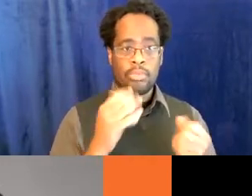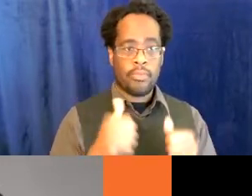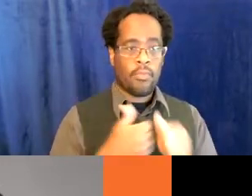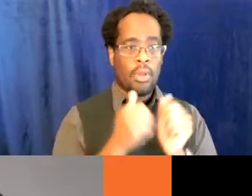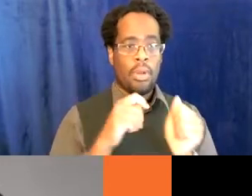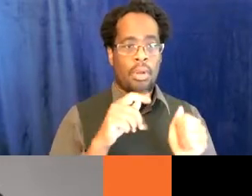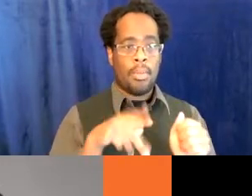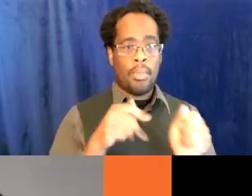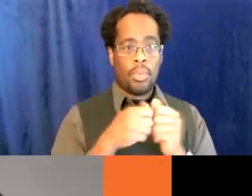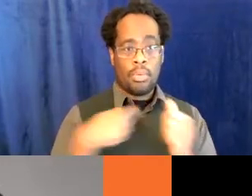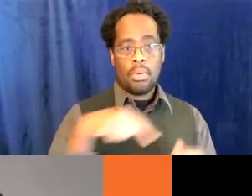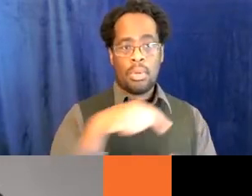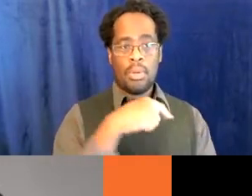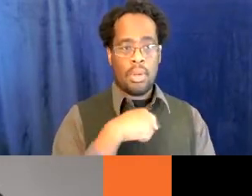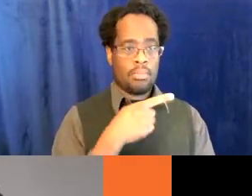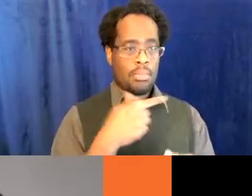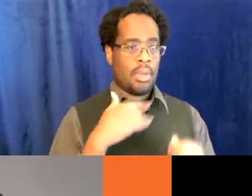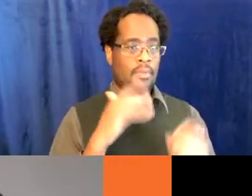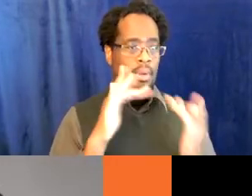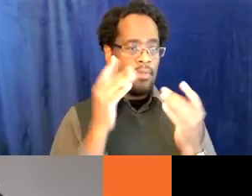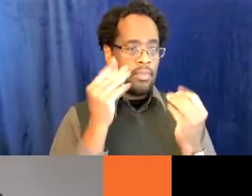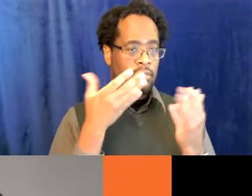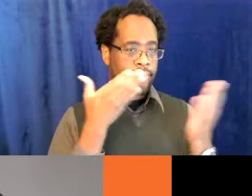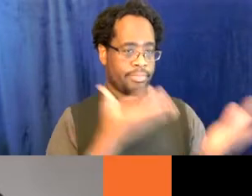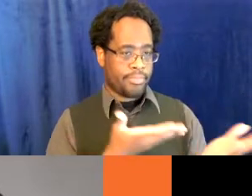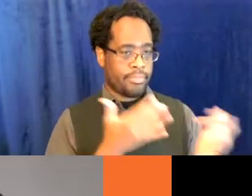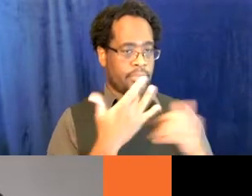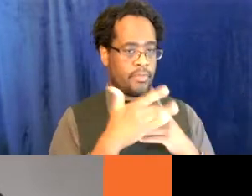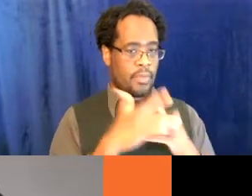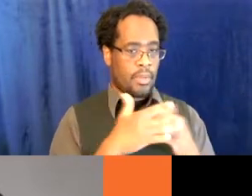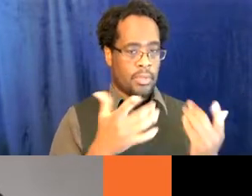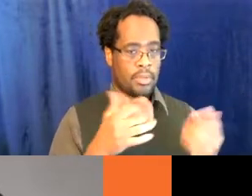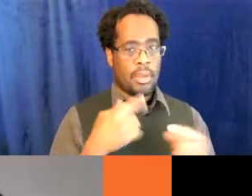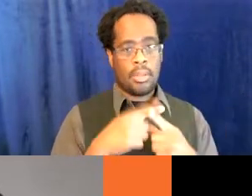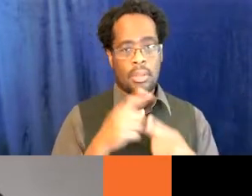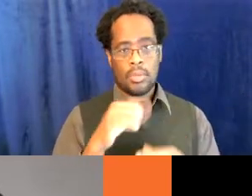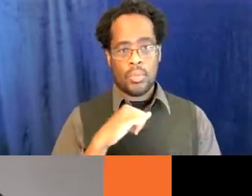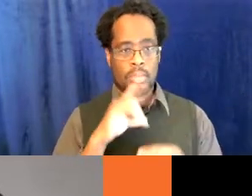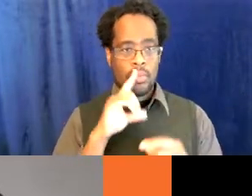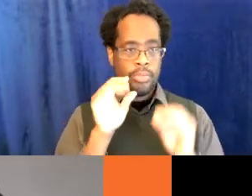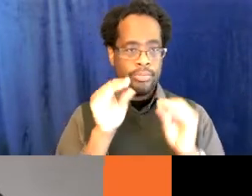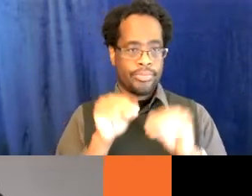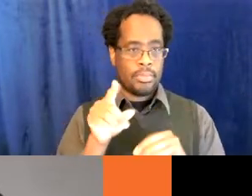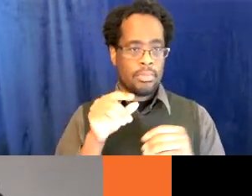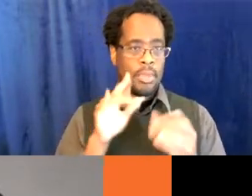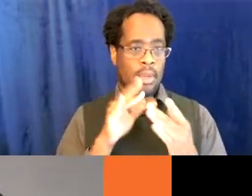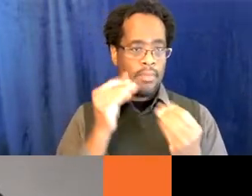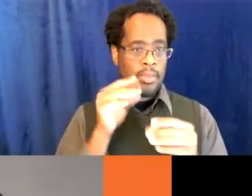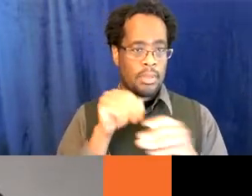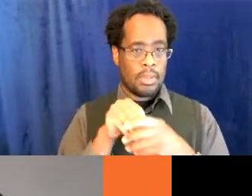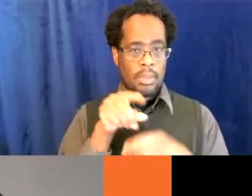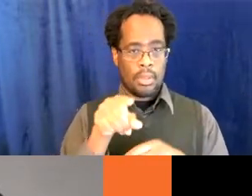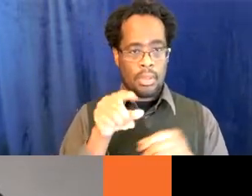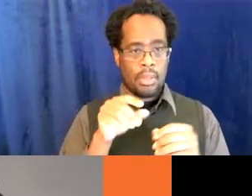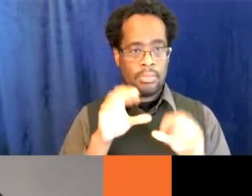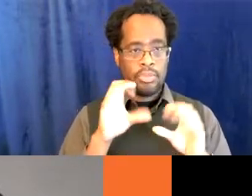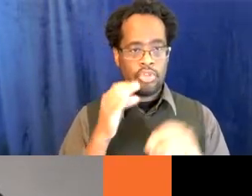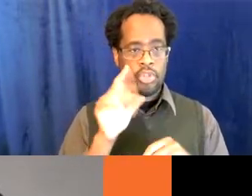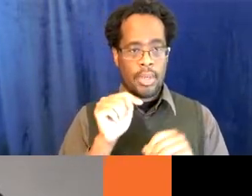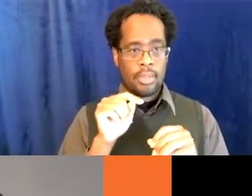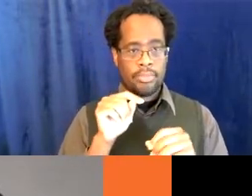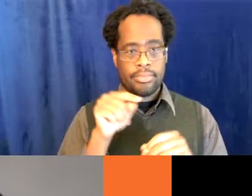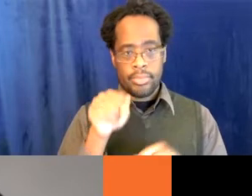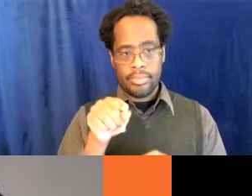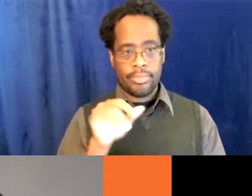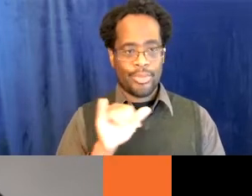Now, of course, we broke up the presentation between the 3 of us. You can contact any of